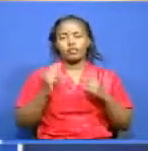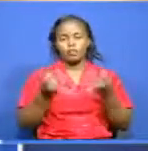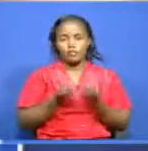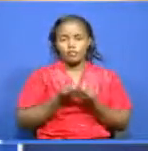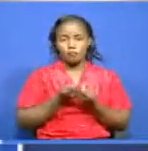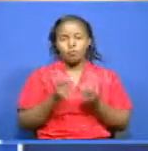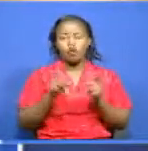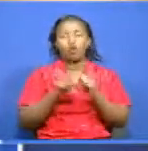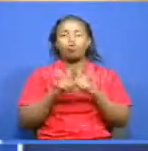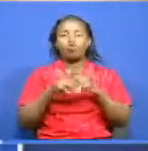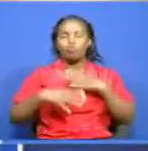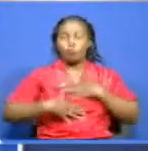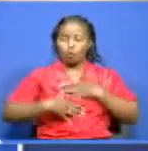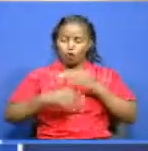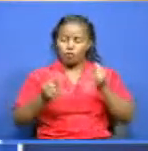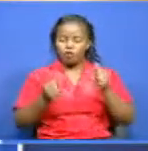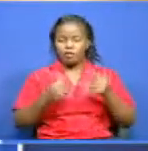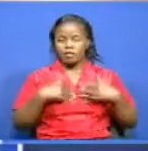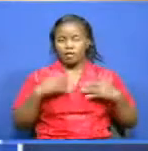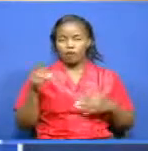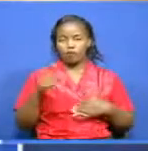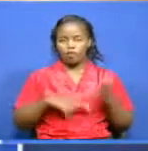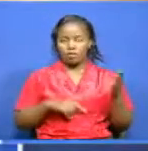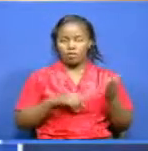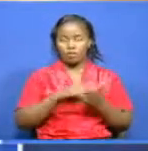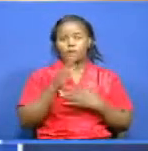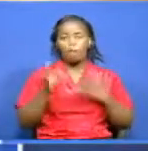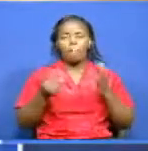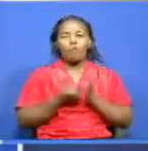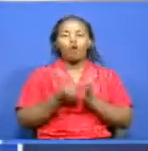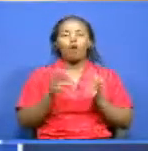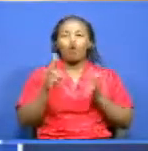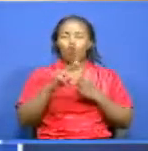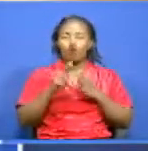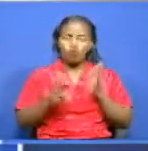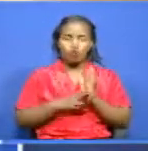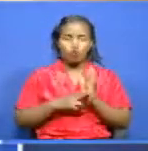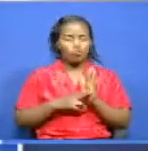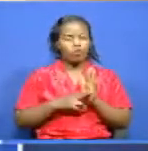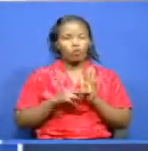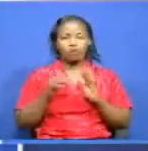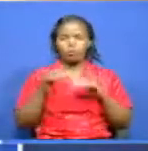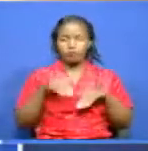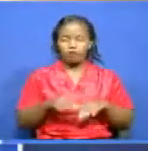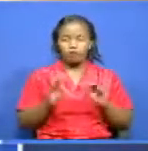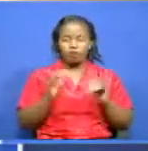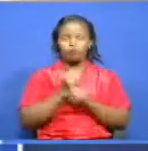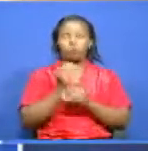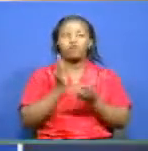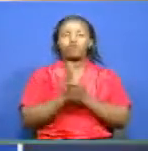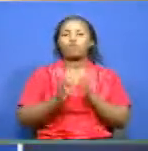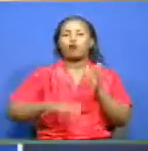confident they will have put all measures in place to resume football activities in the country.